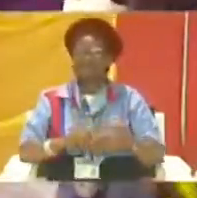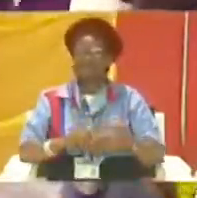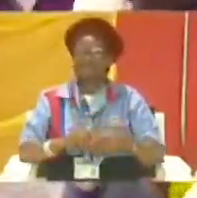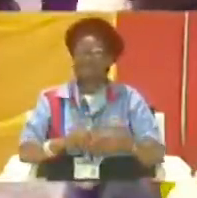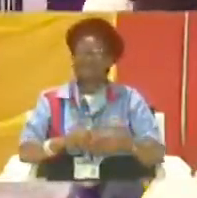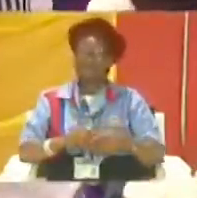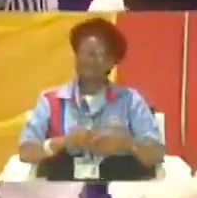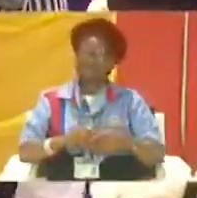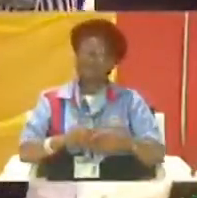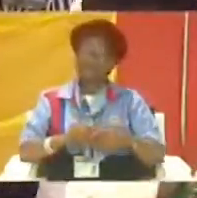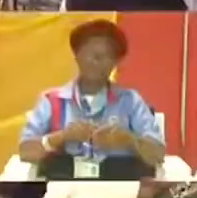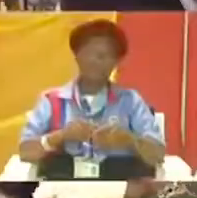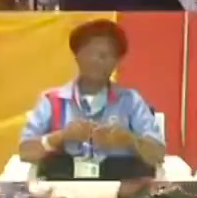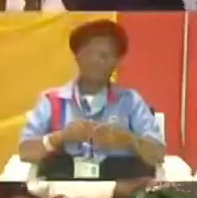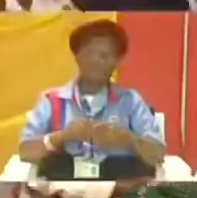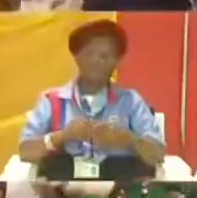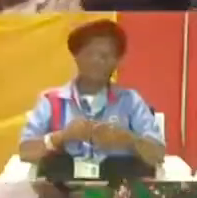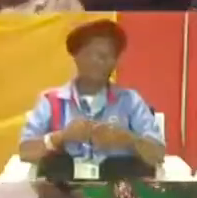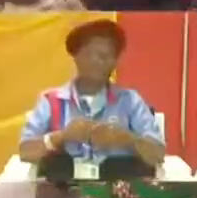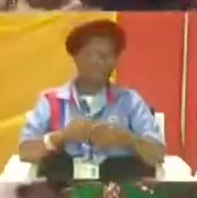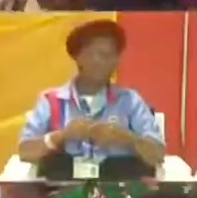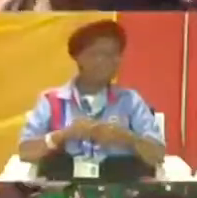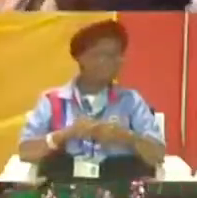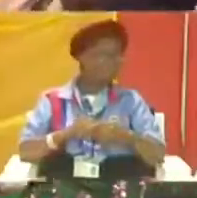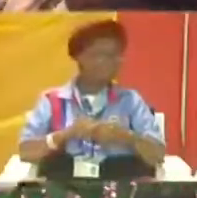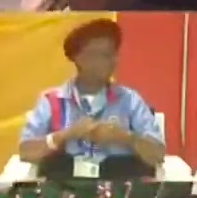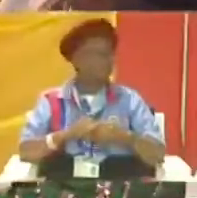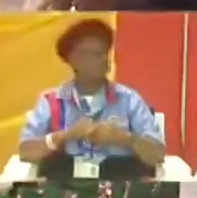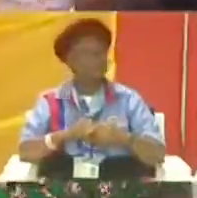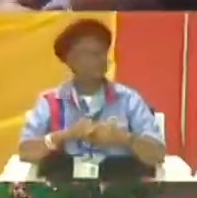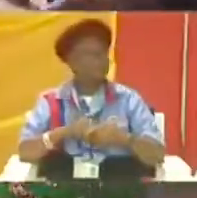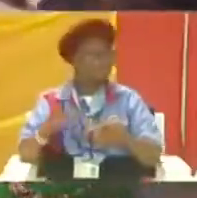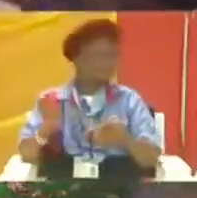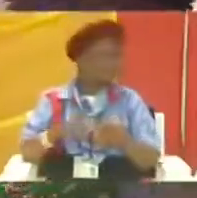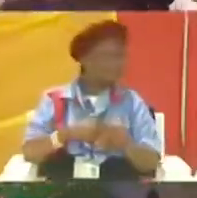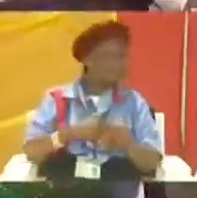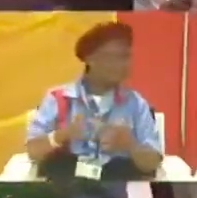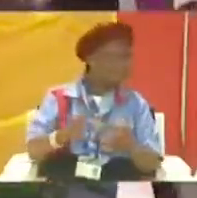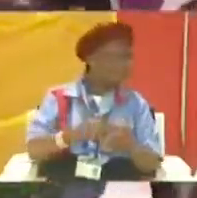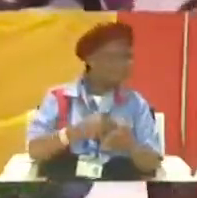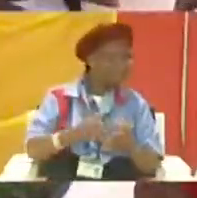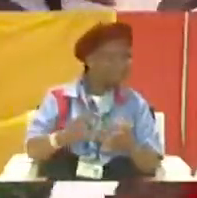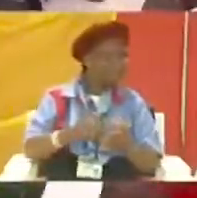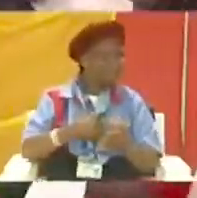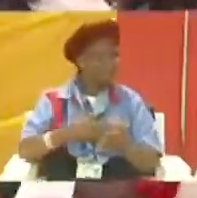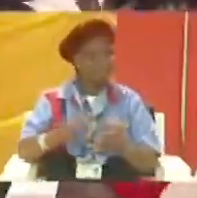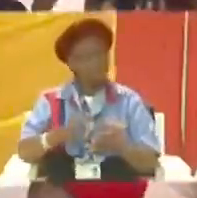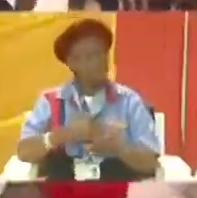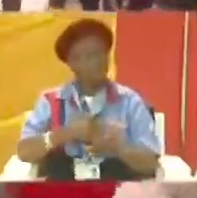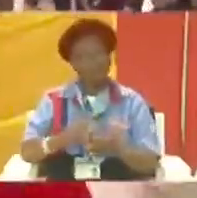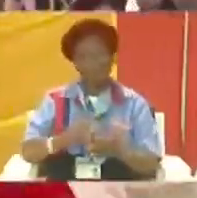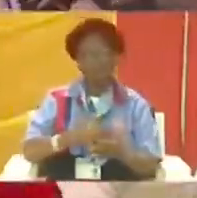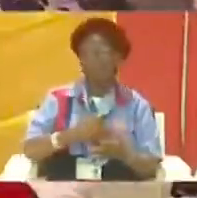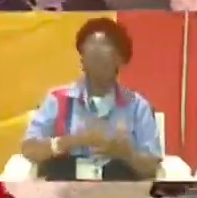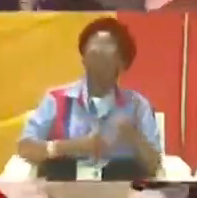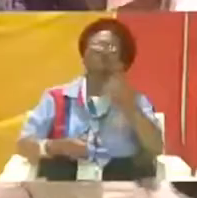Let's have something we can dance to, please. Come and join me, sing hallelujah.